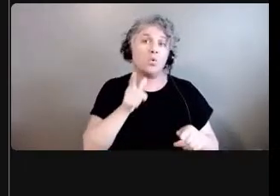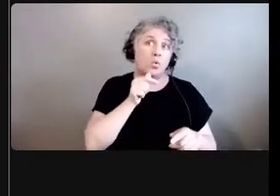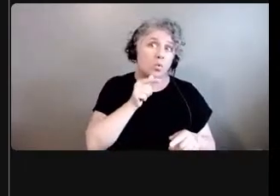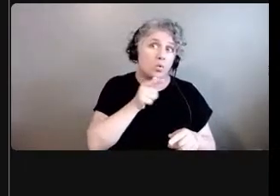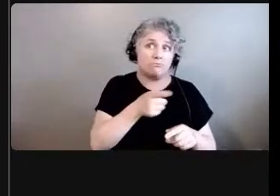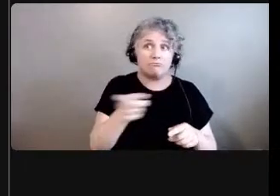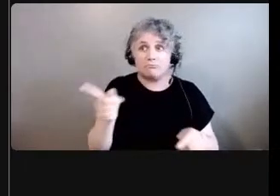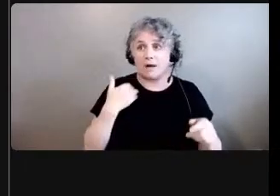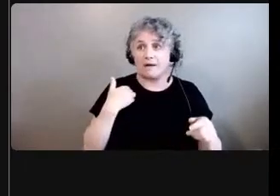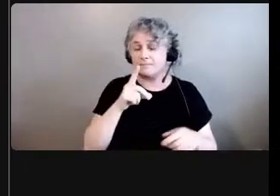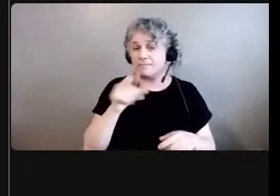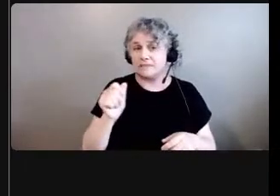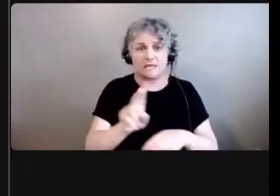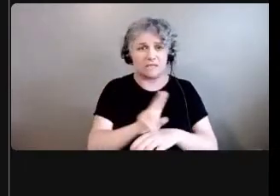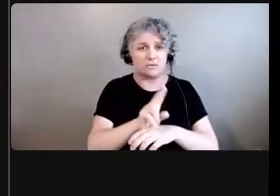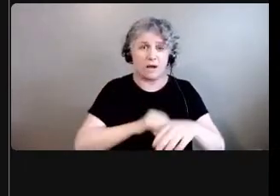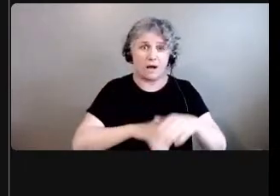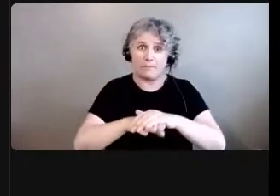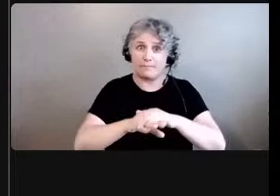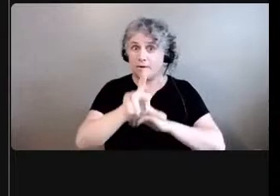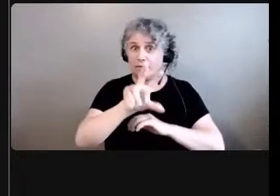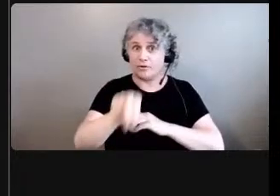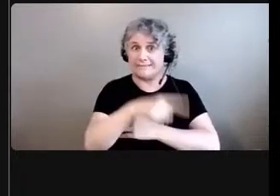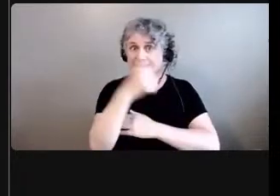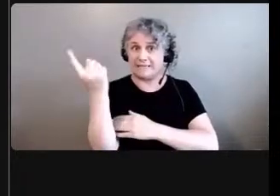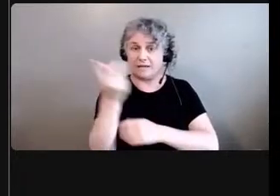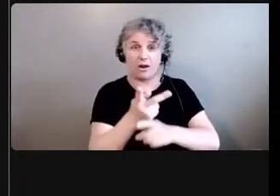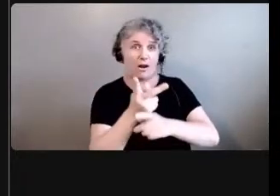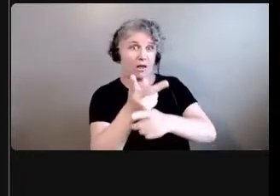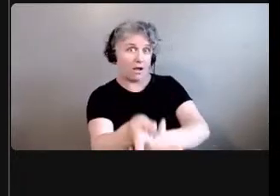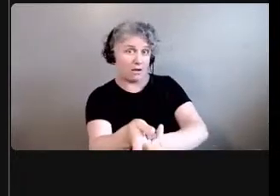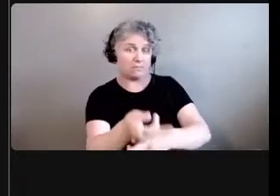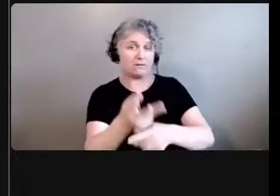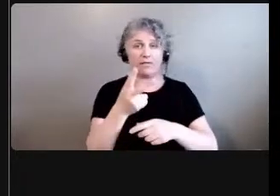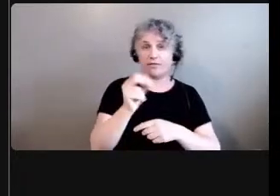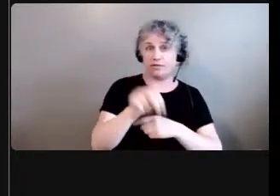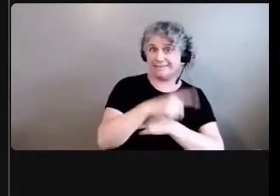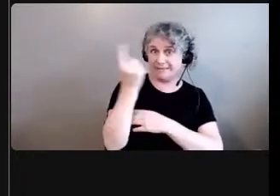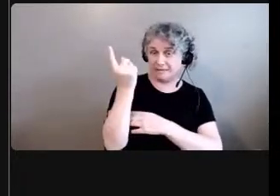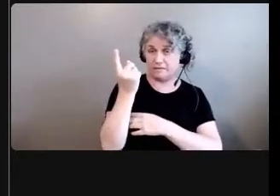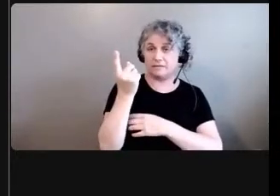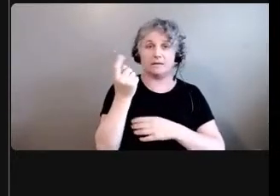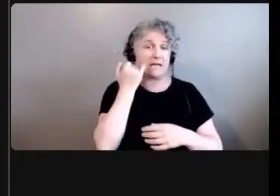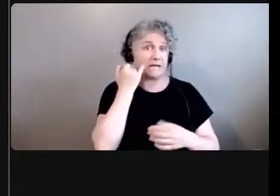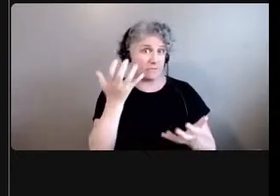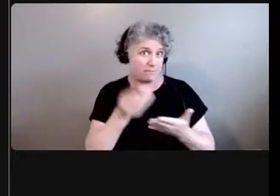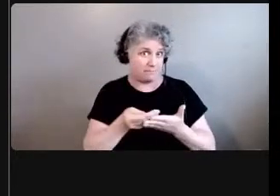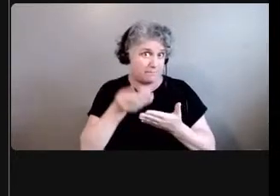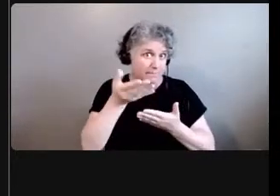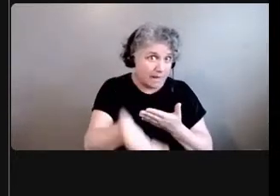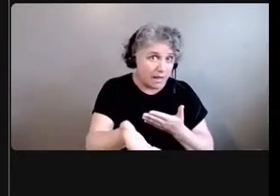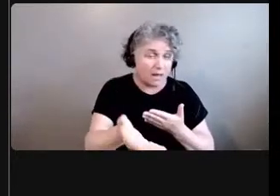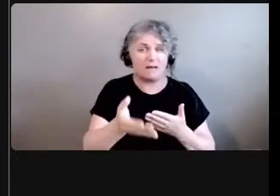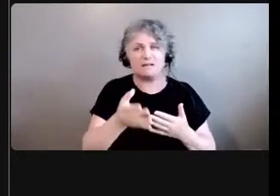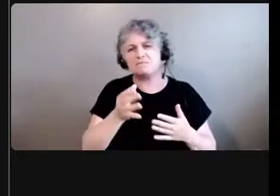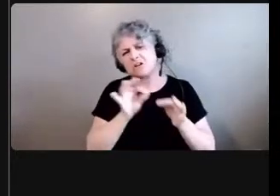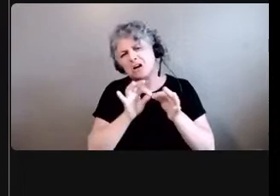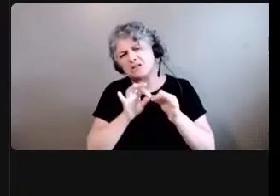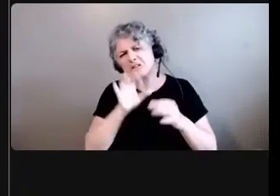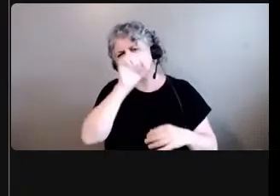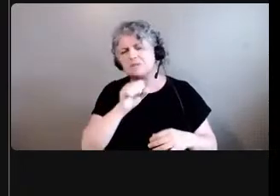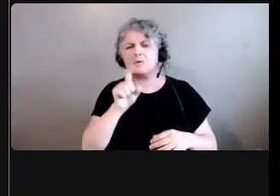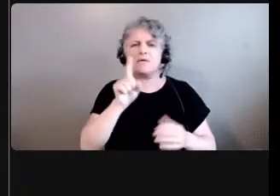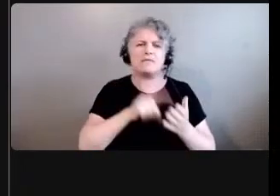use this for up to 30 days. That's the length of the loan. And if they were to purchase this on their own, the estimated cost is